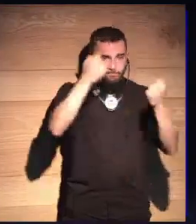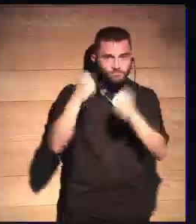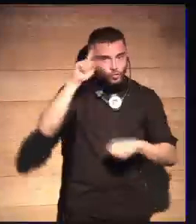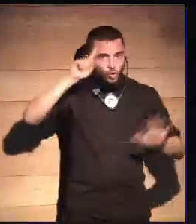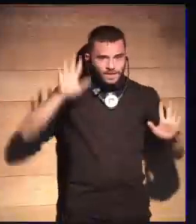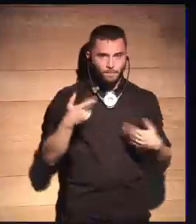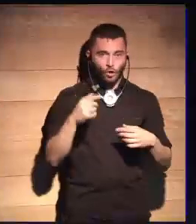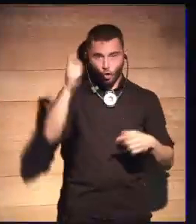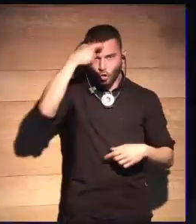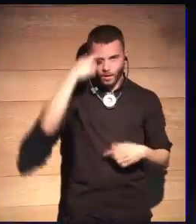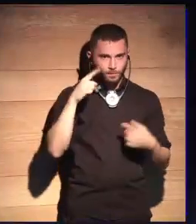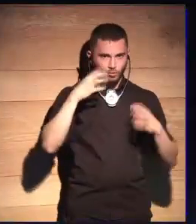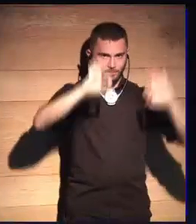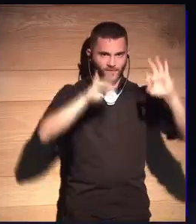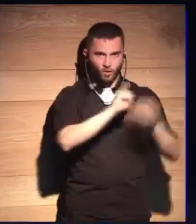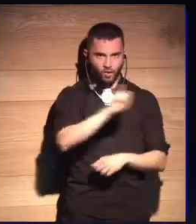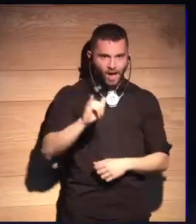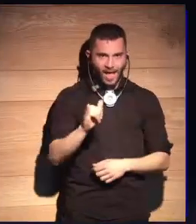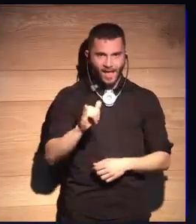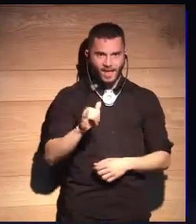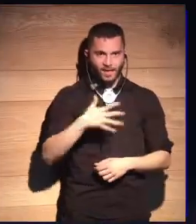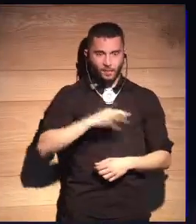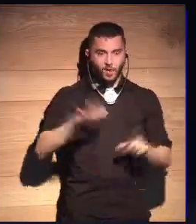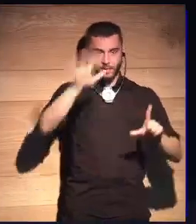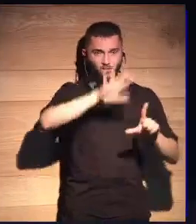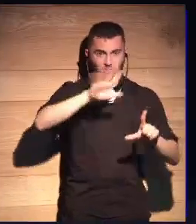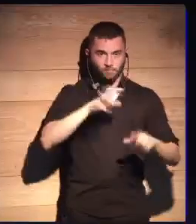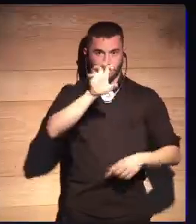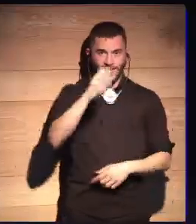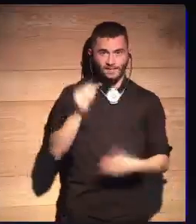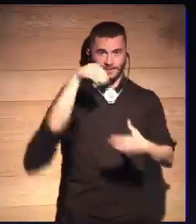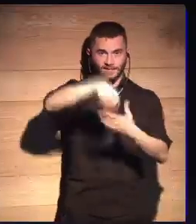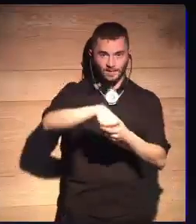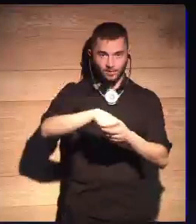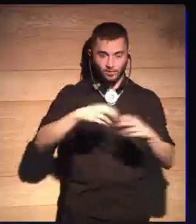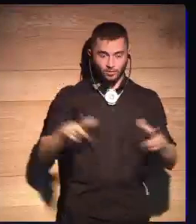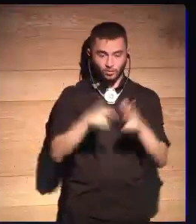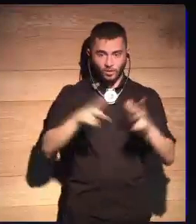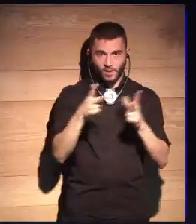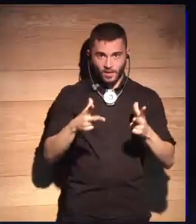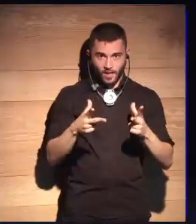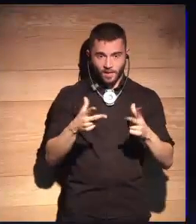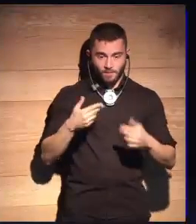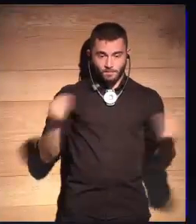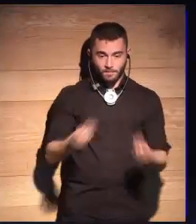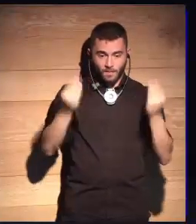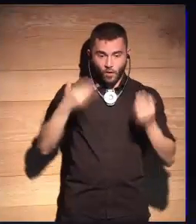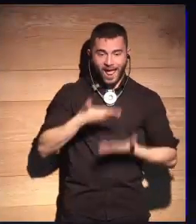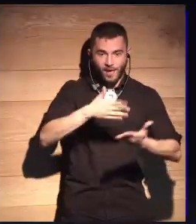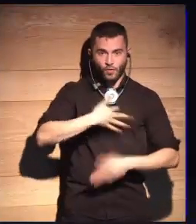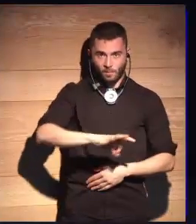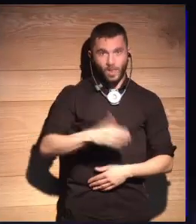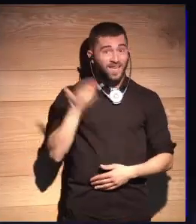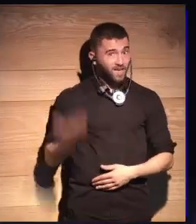an enlightened class that has a specific knowledge and that can implement them within the state to help the state and society